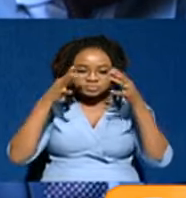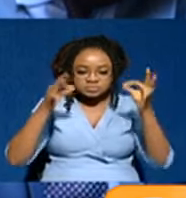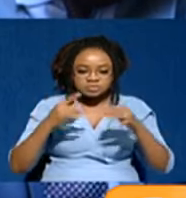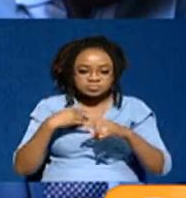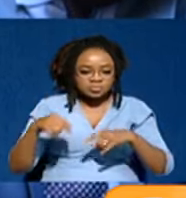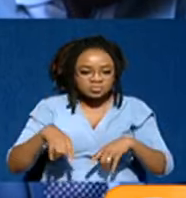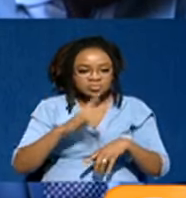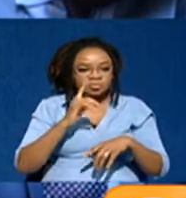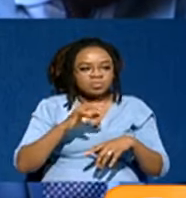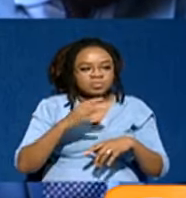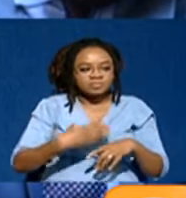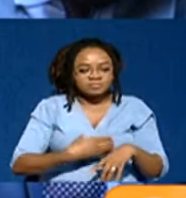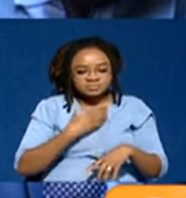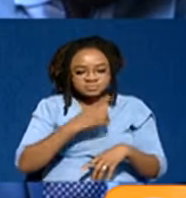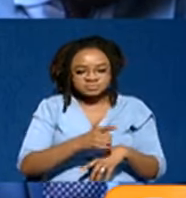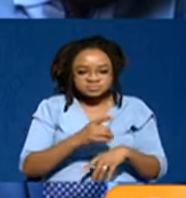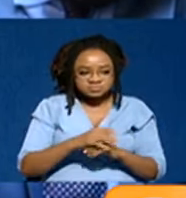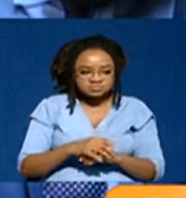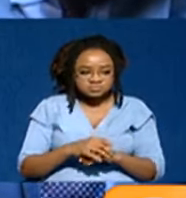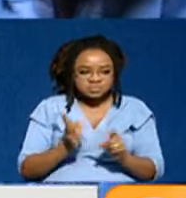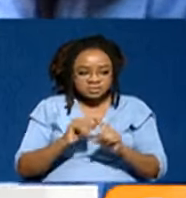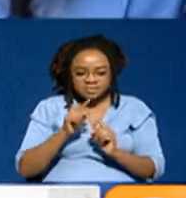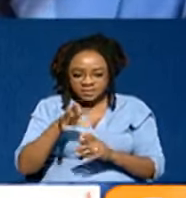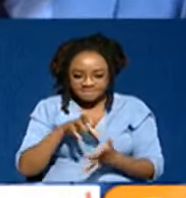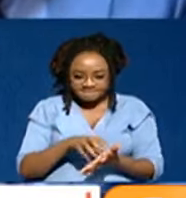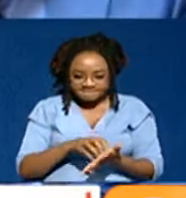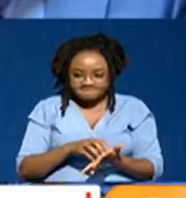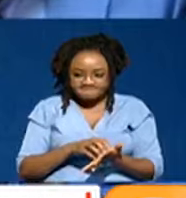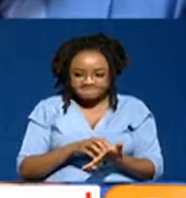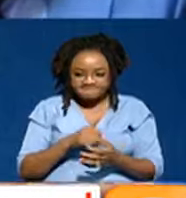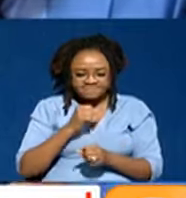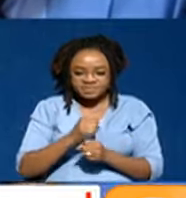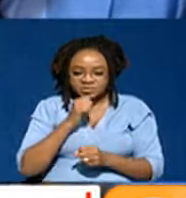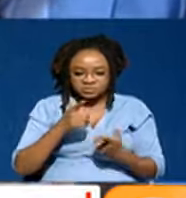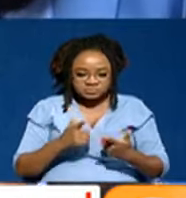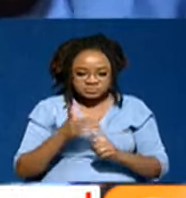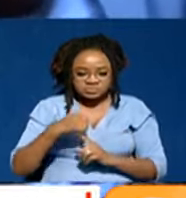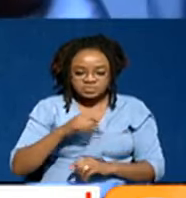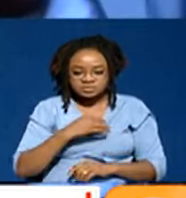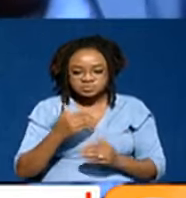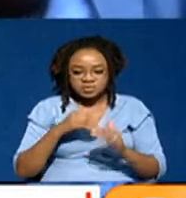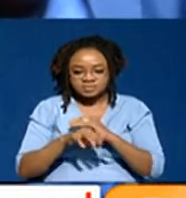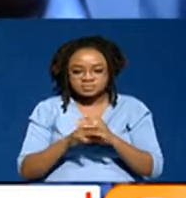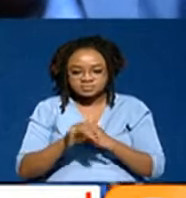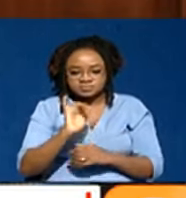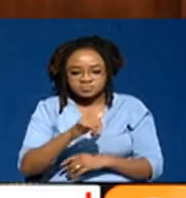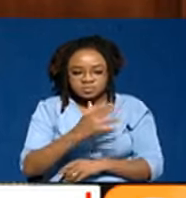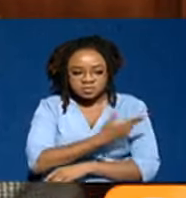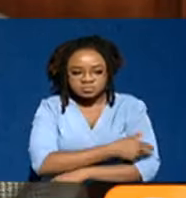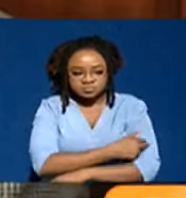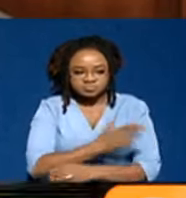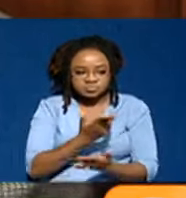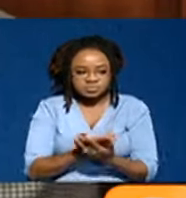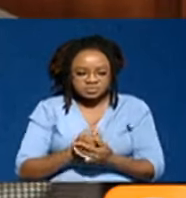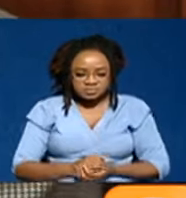go and pay him a visit. A circumstance that did not allow us to have an access to that particular hospital bed. Let